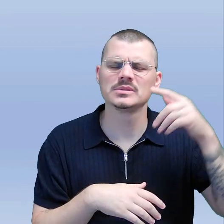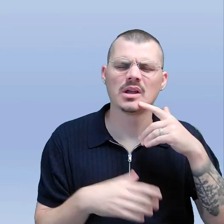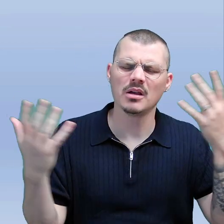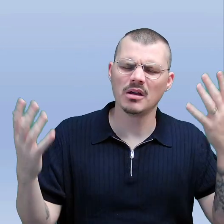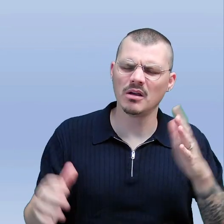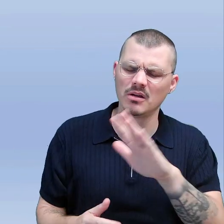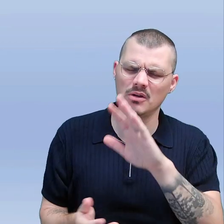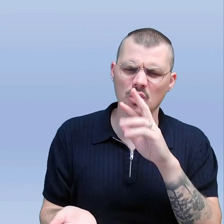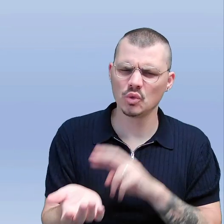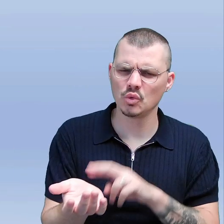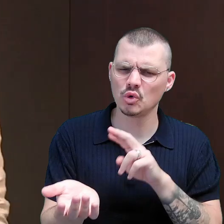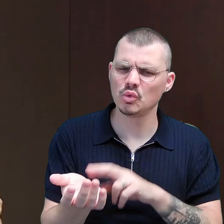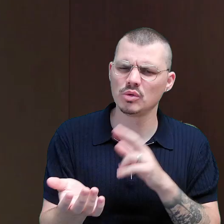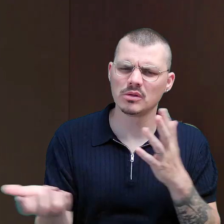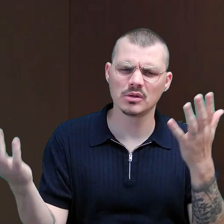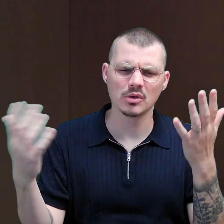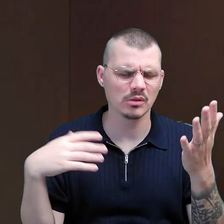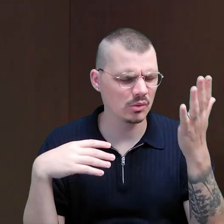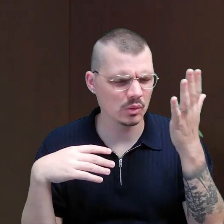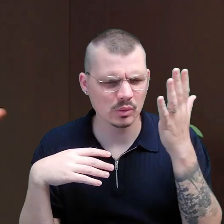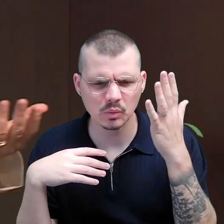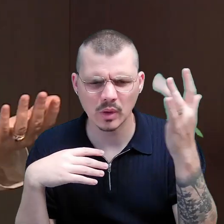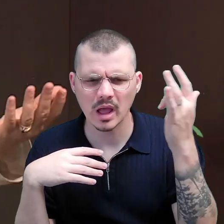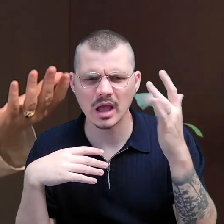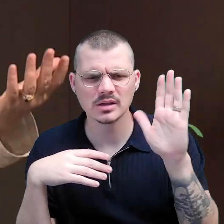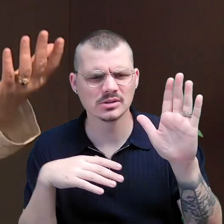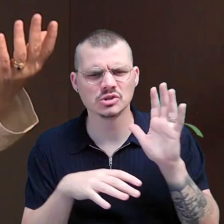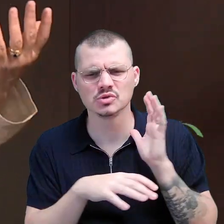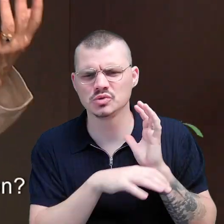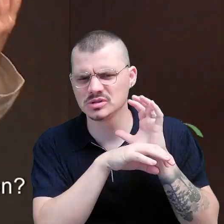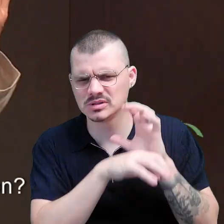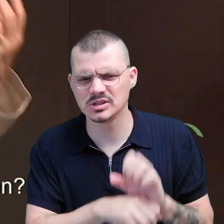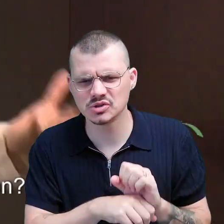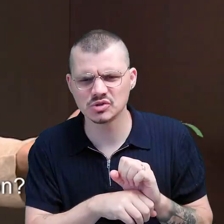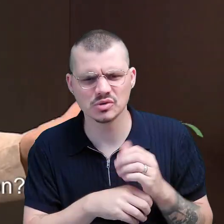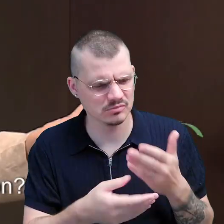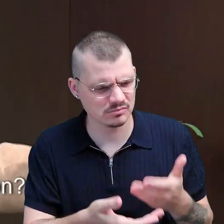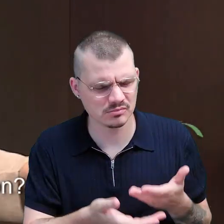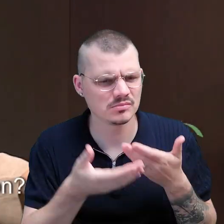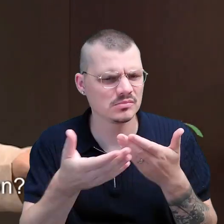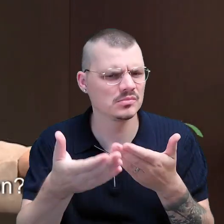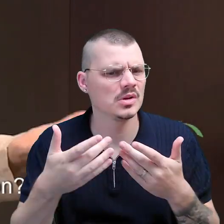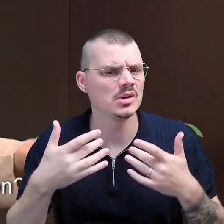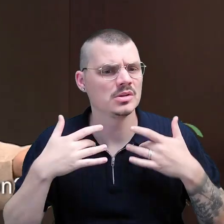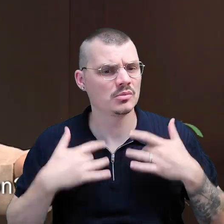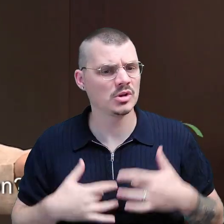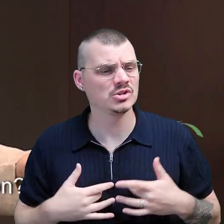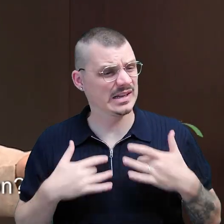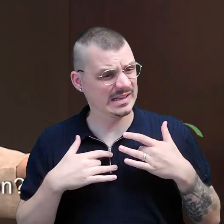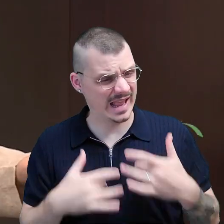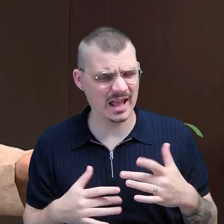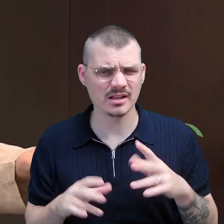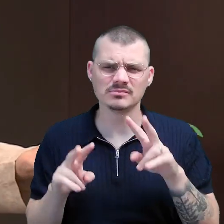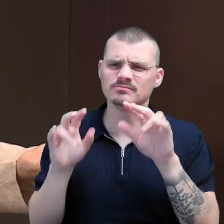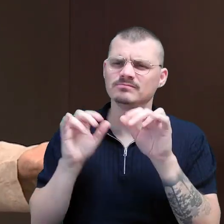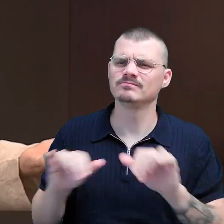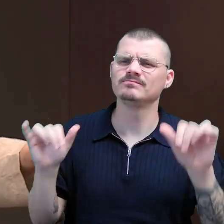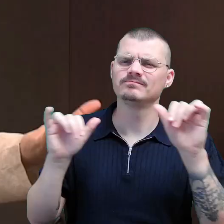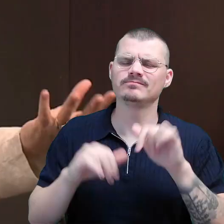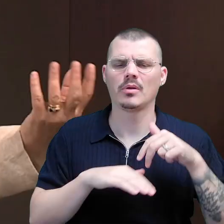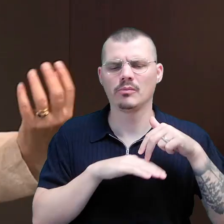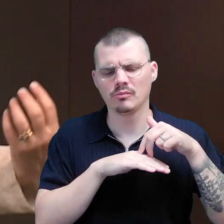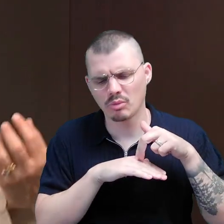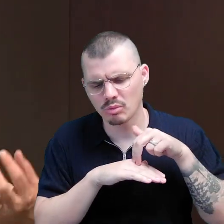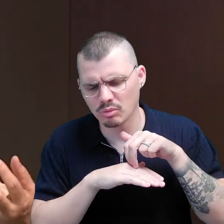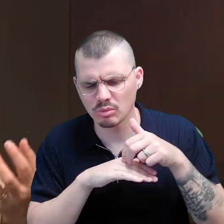say, well, Ruth, why is it that the traditional presentation of depression is this sort